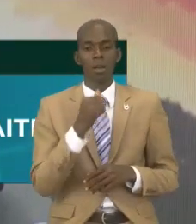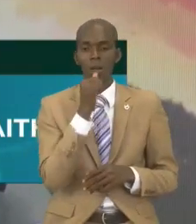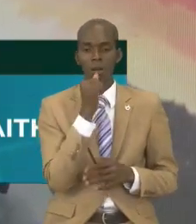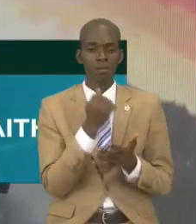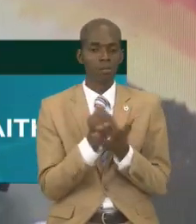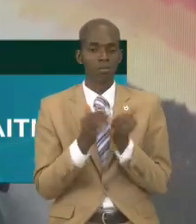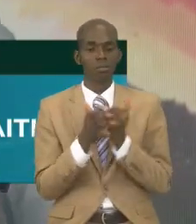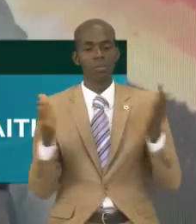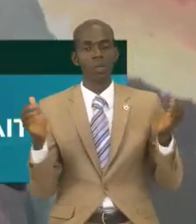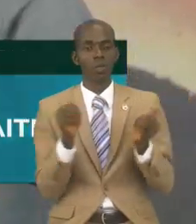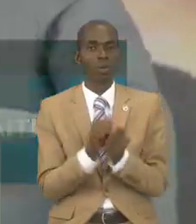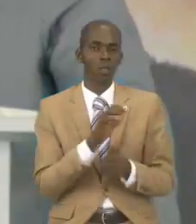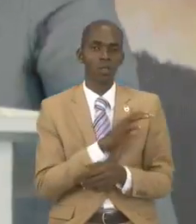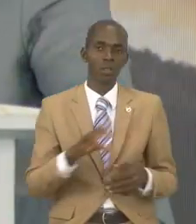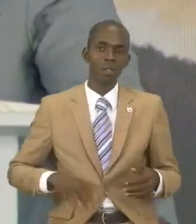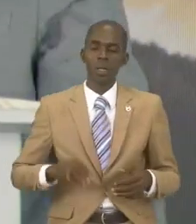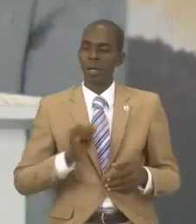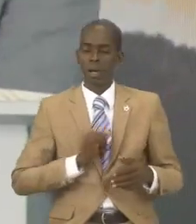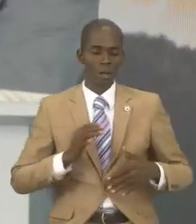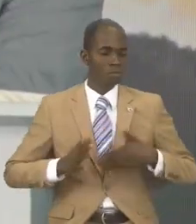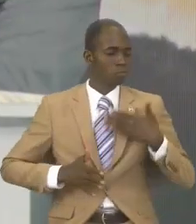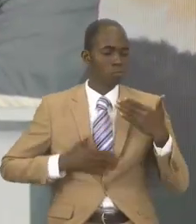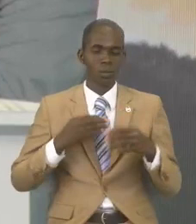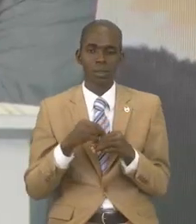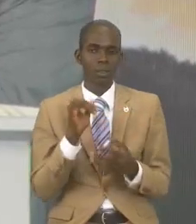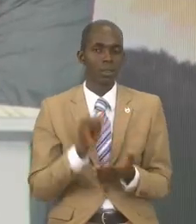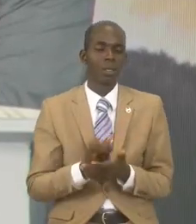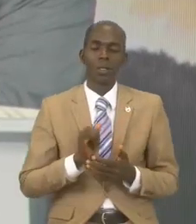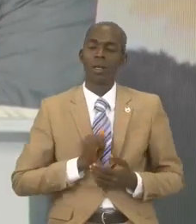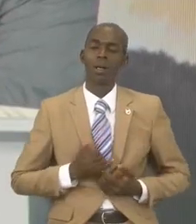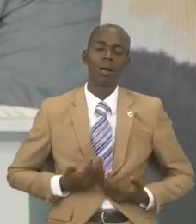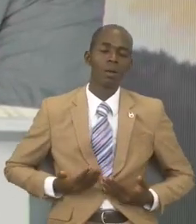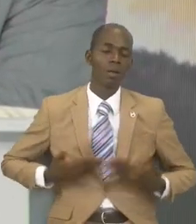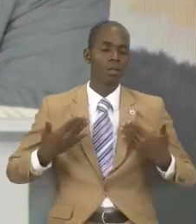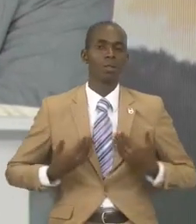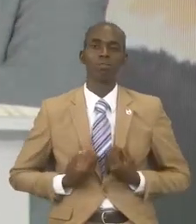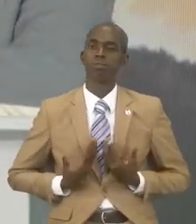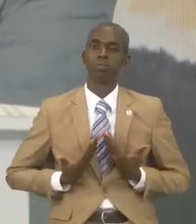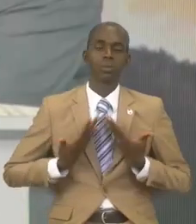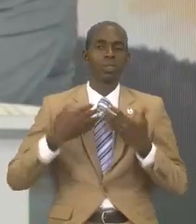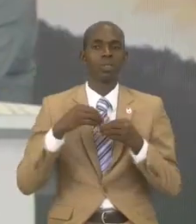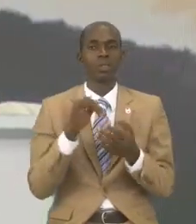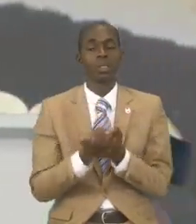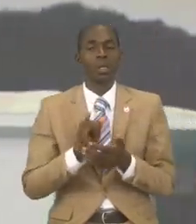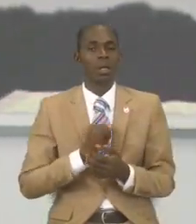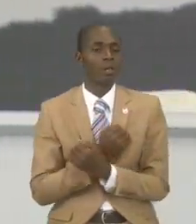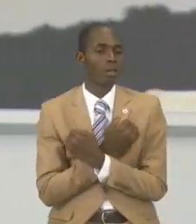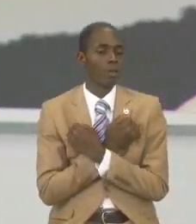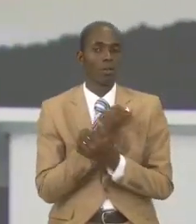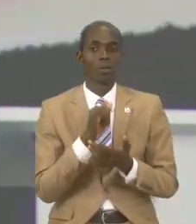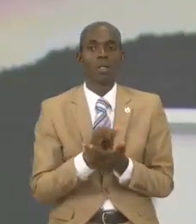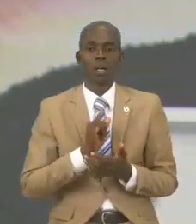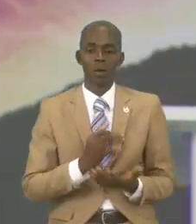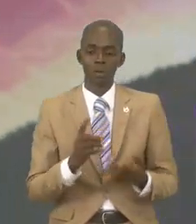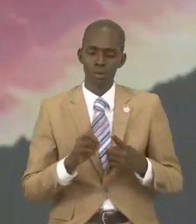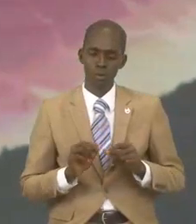with Christ. I rejoice in that. I delight in that. I love that. And I want to